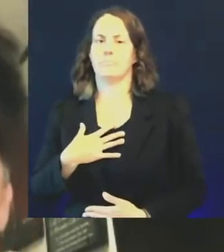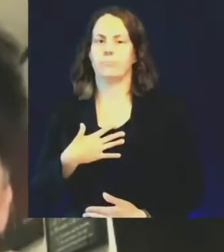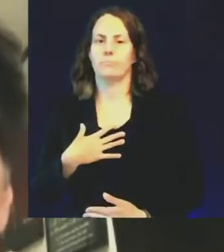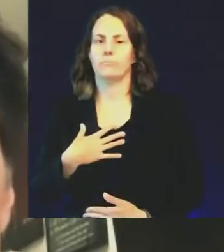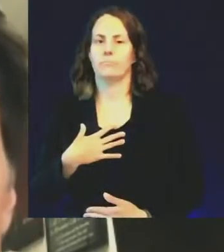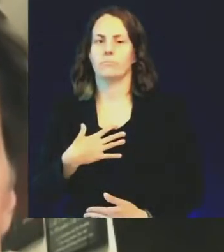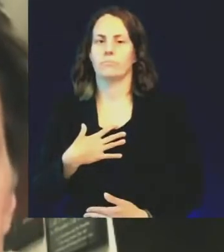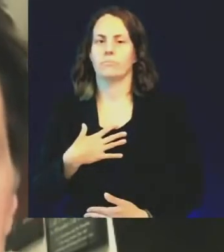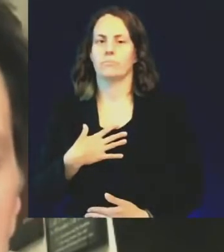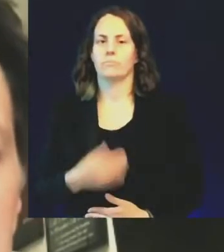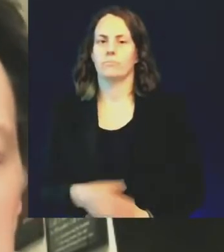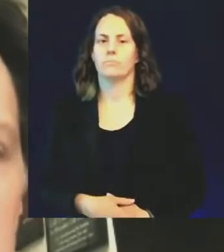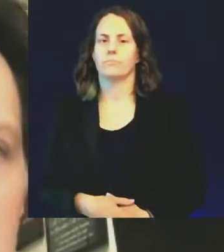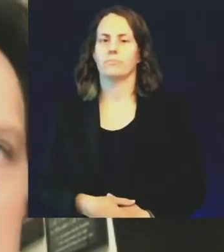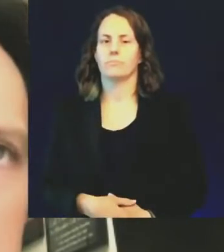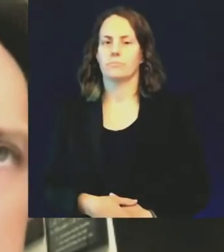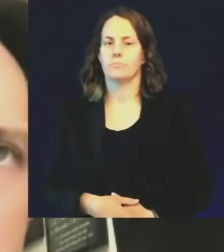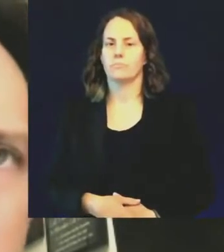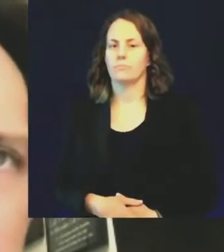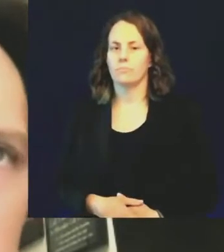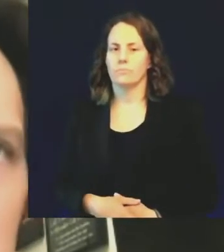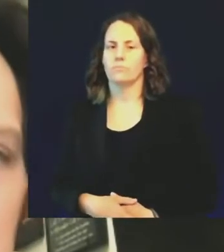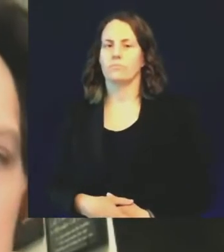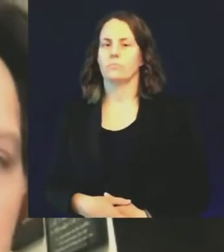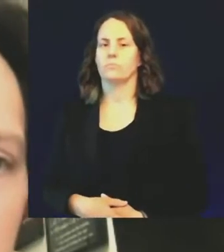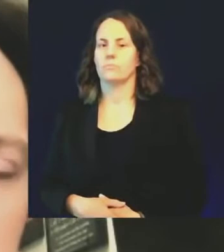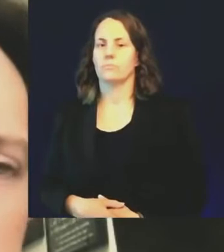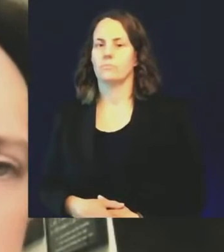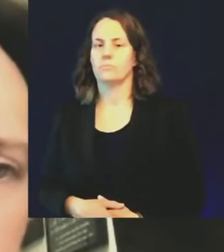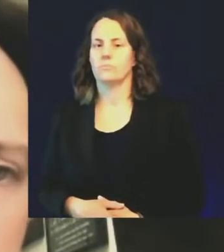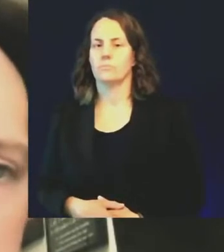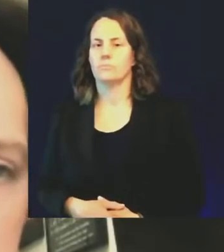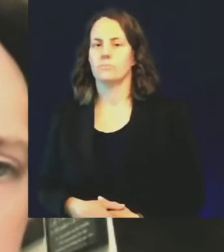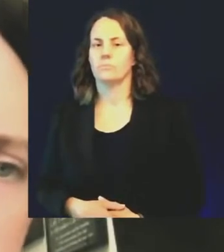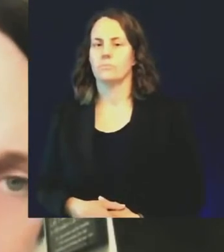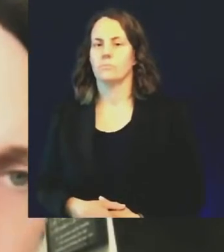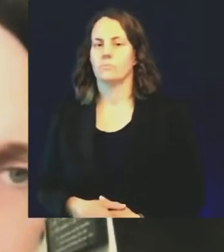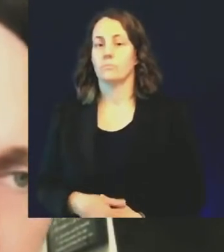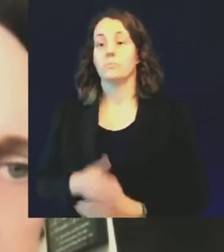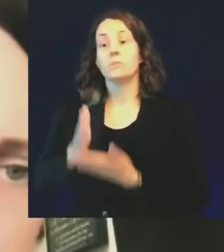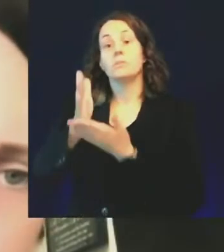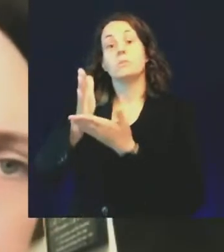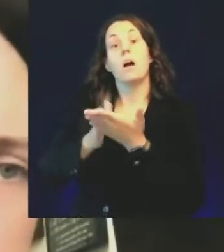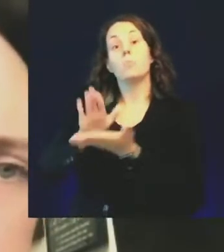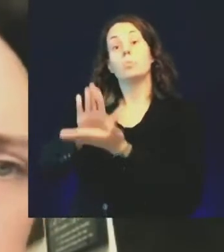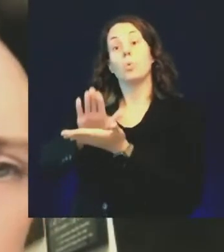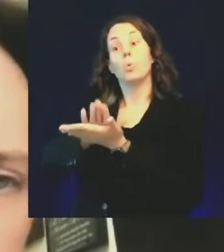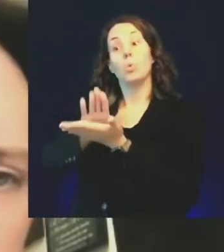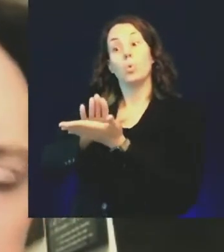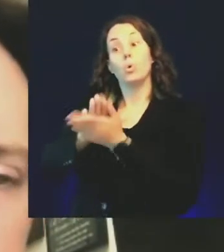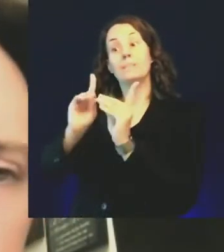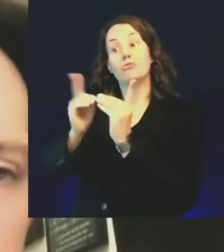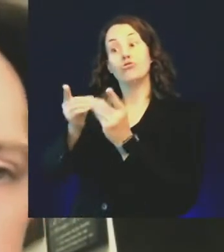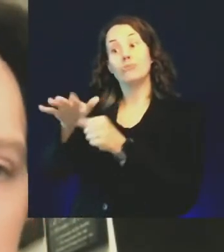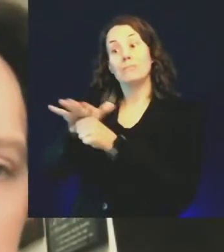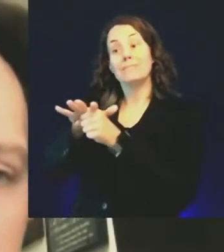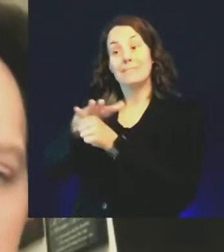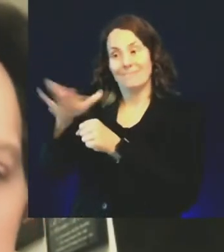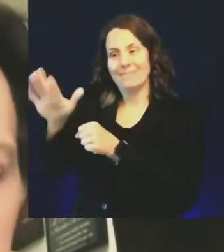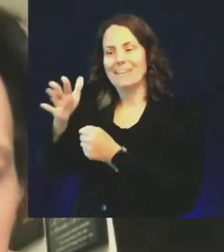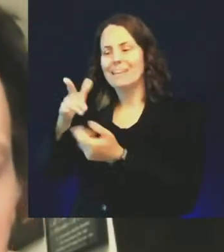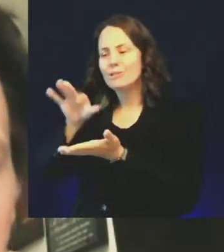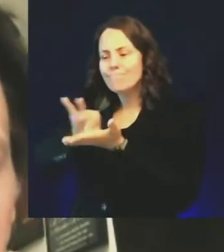districts have done, and there's some national experience on this. I think what we can derive from our surveillance is that there have been school-based outbreaks. So we